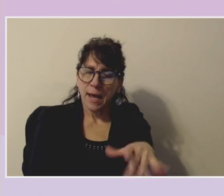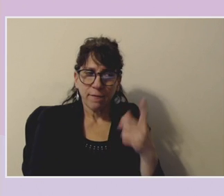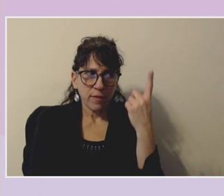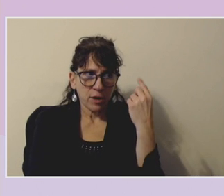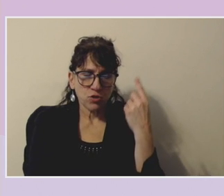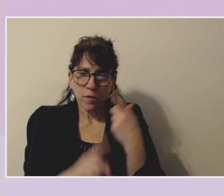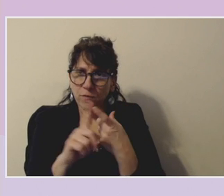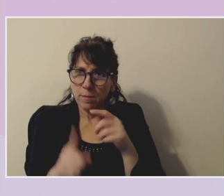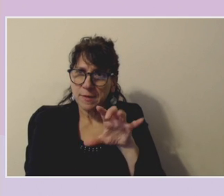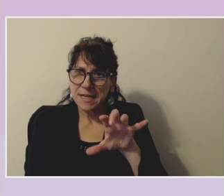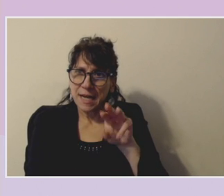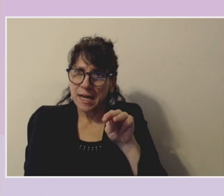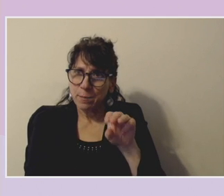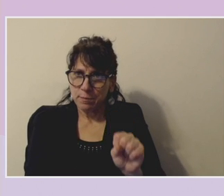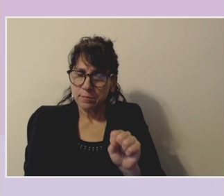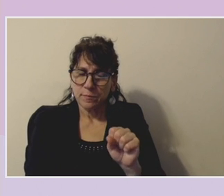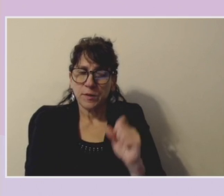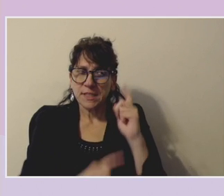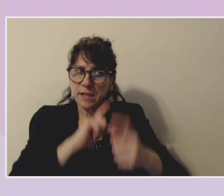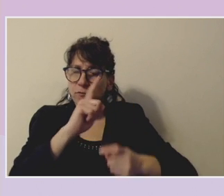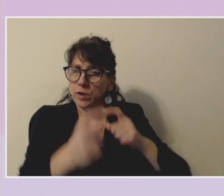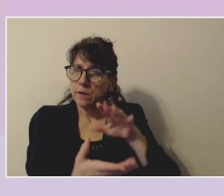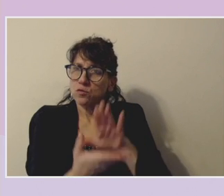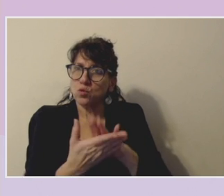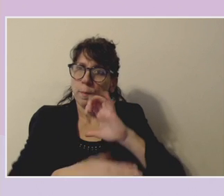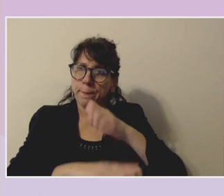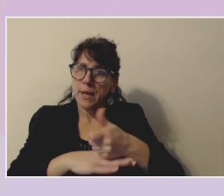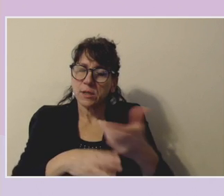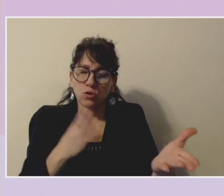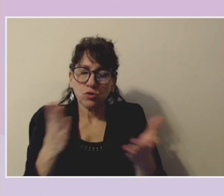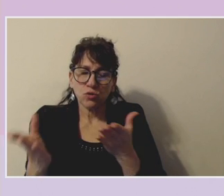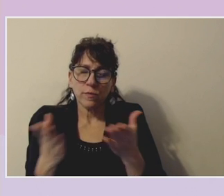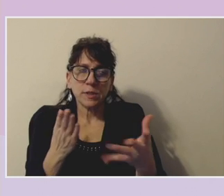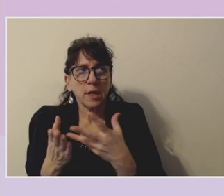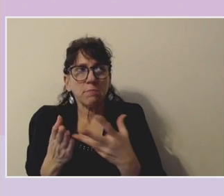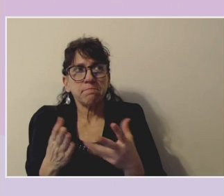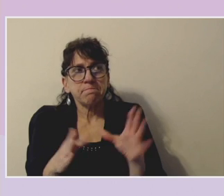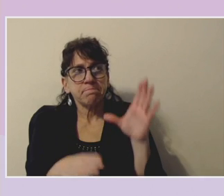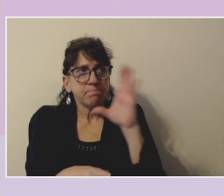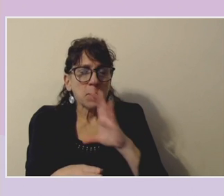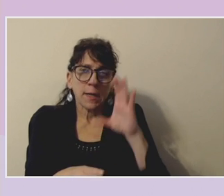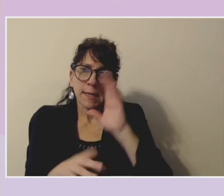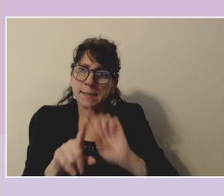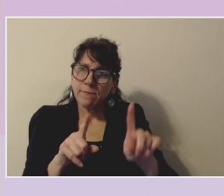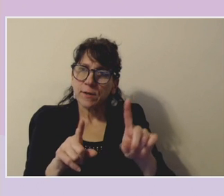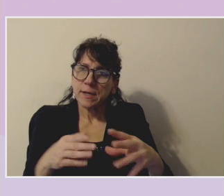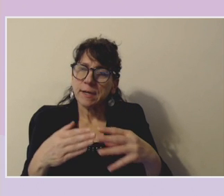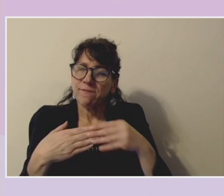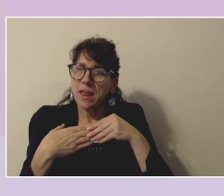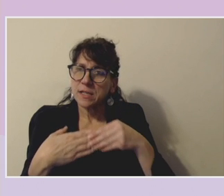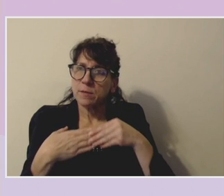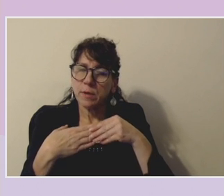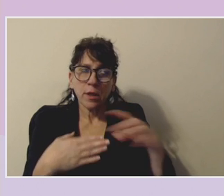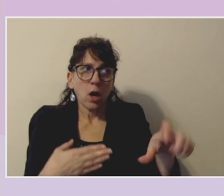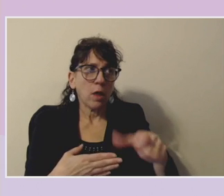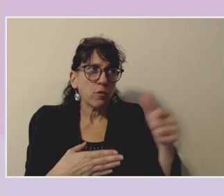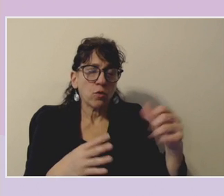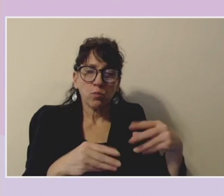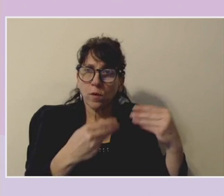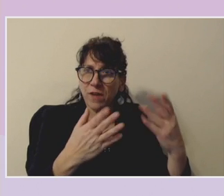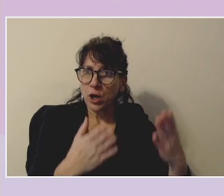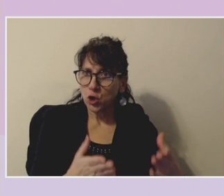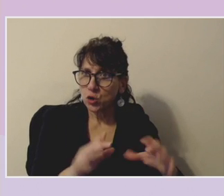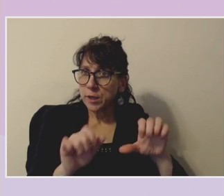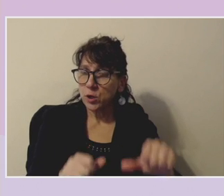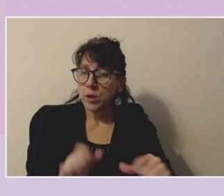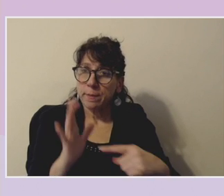regarding delivery of school-based services, and looking at what those different flexibilities are, if there are other providers that could be